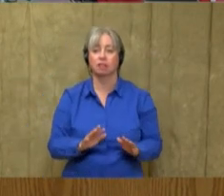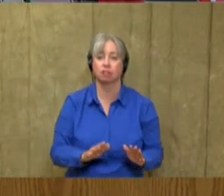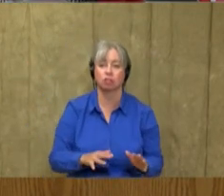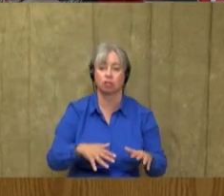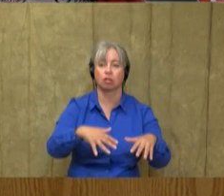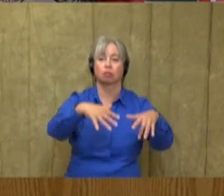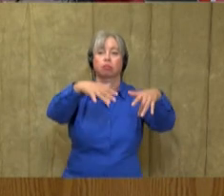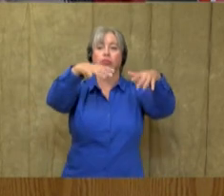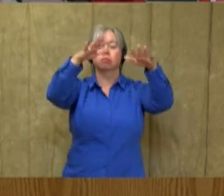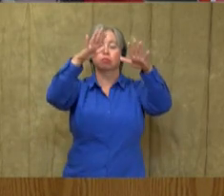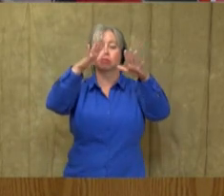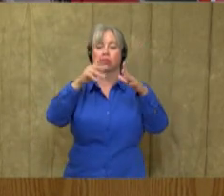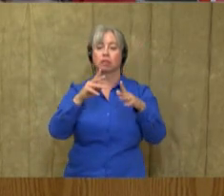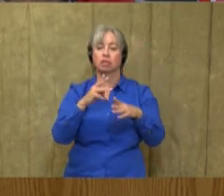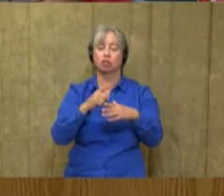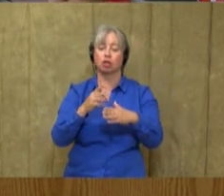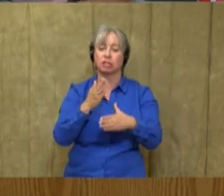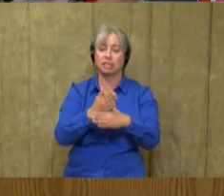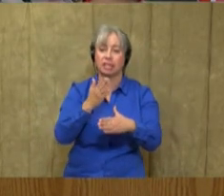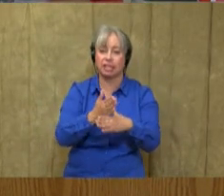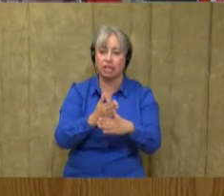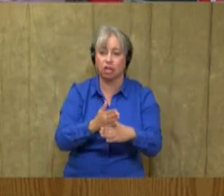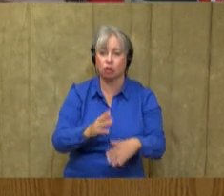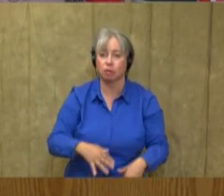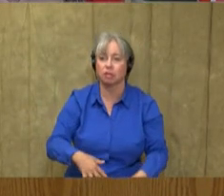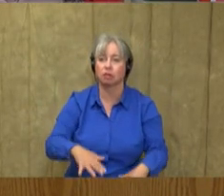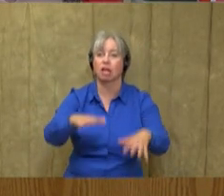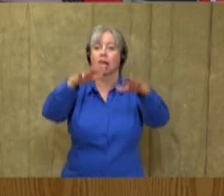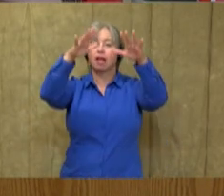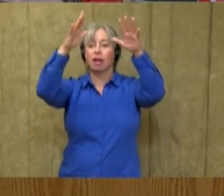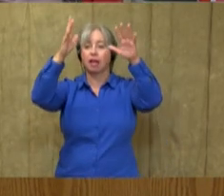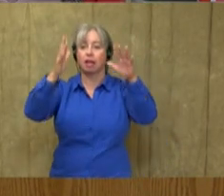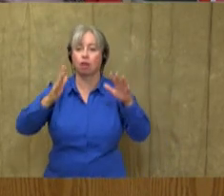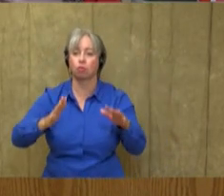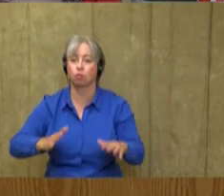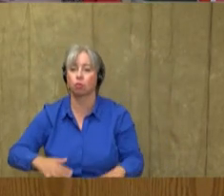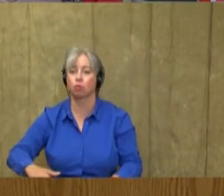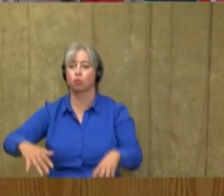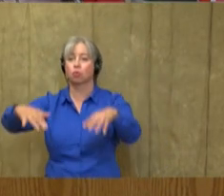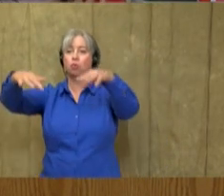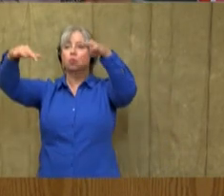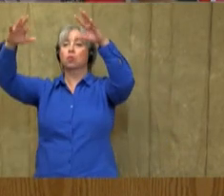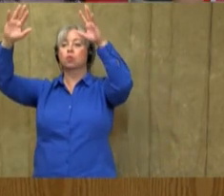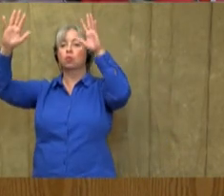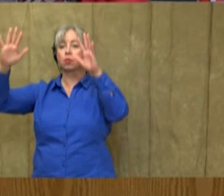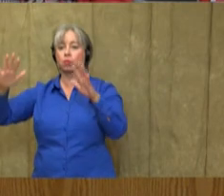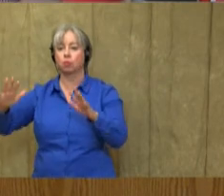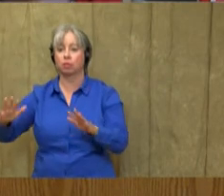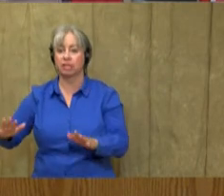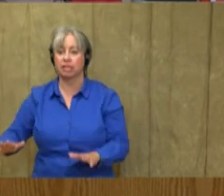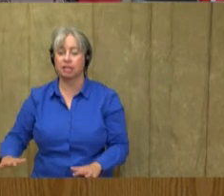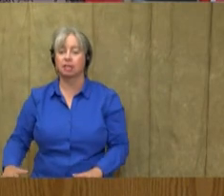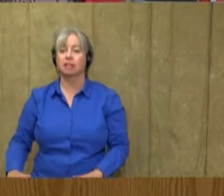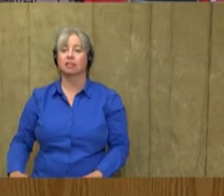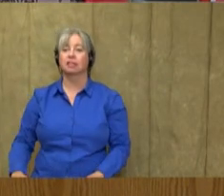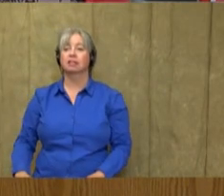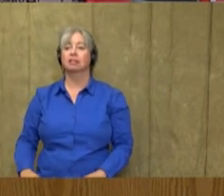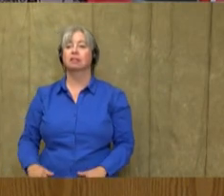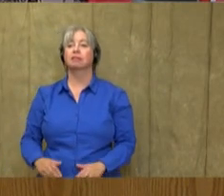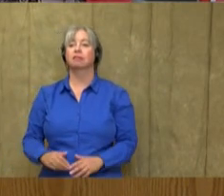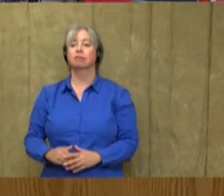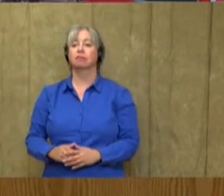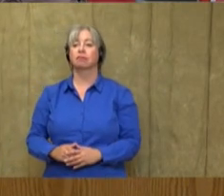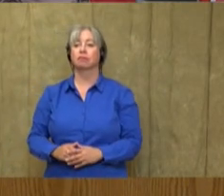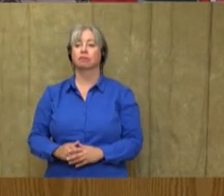or the disturbance, the vibration, and then other people follow. Now, you may be part of that wave, but you just get up out of your